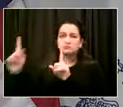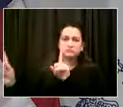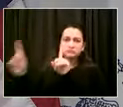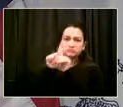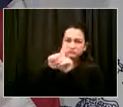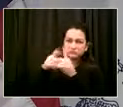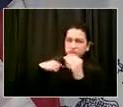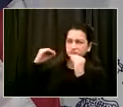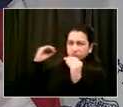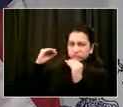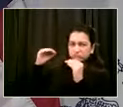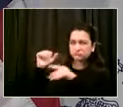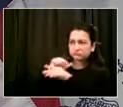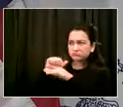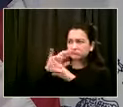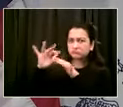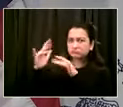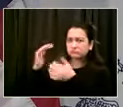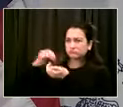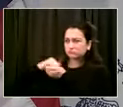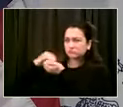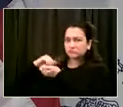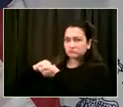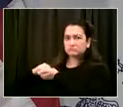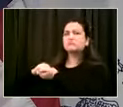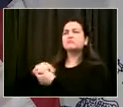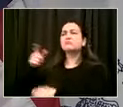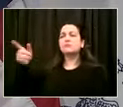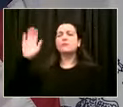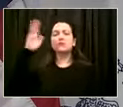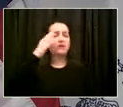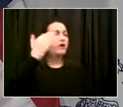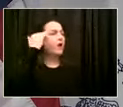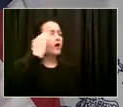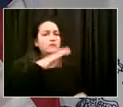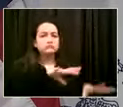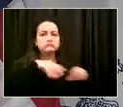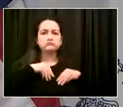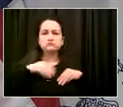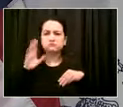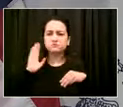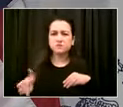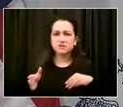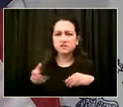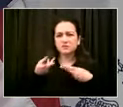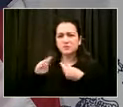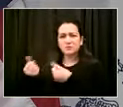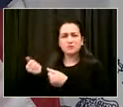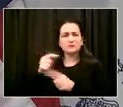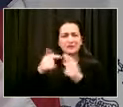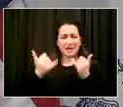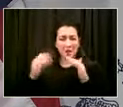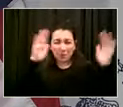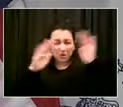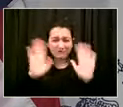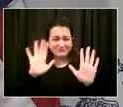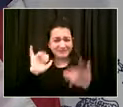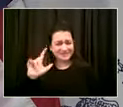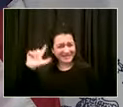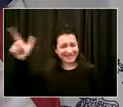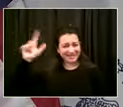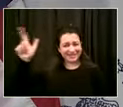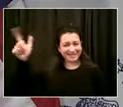time comes. In terms of what we have been doing, if you look at the state of the city, the plan